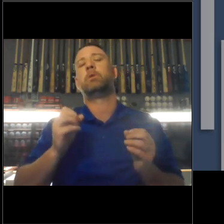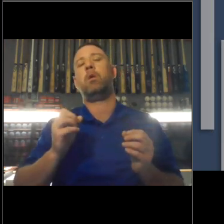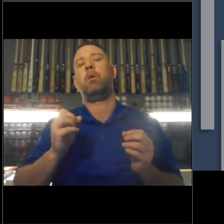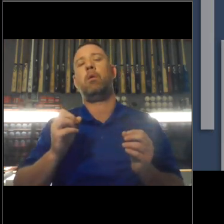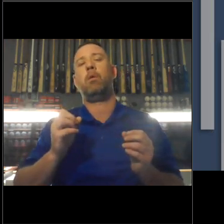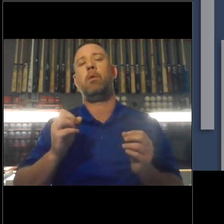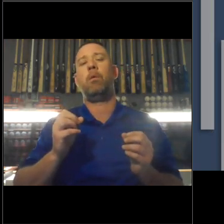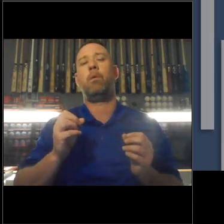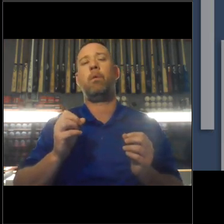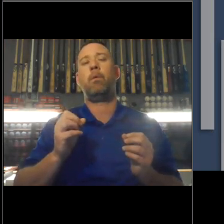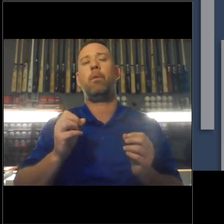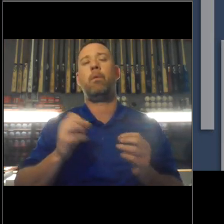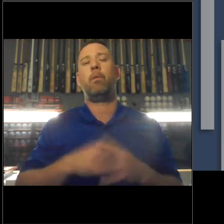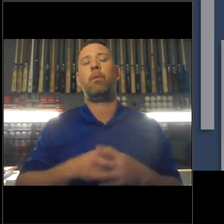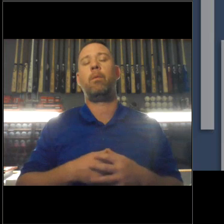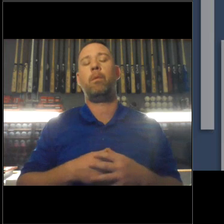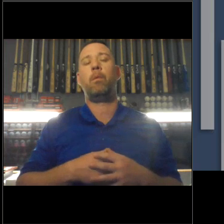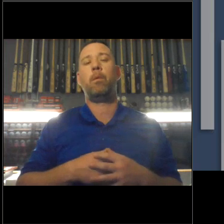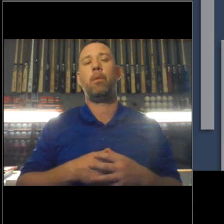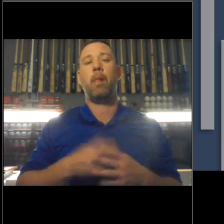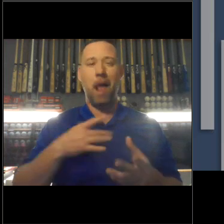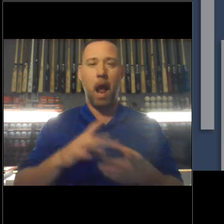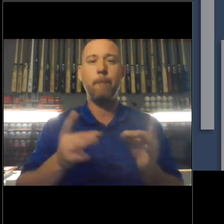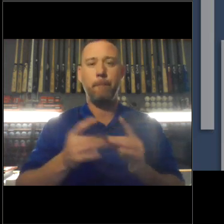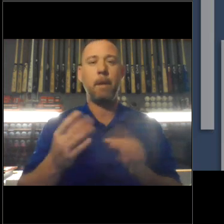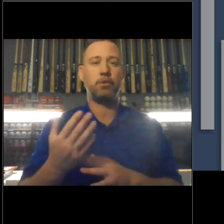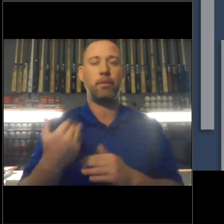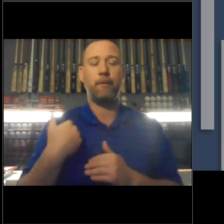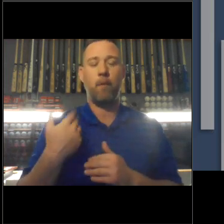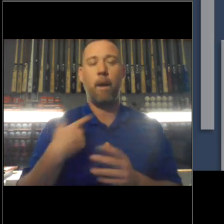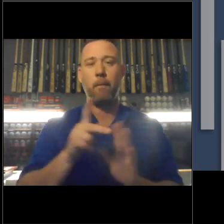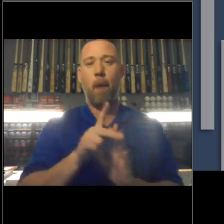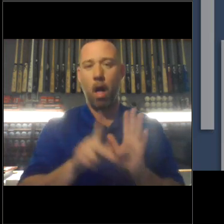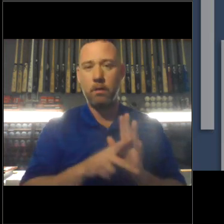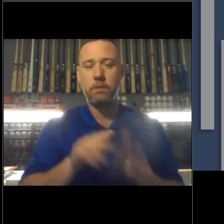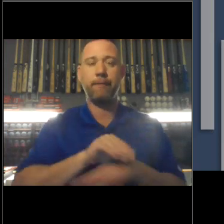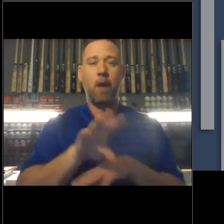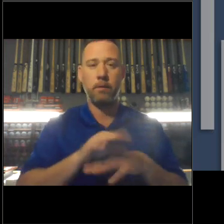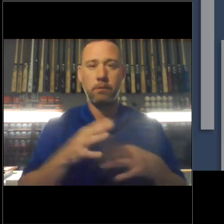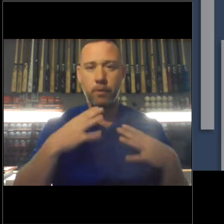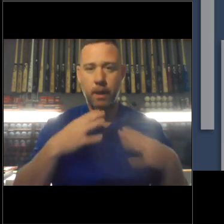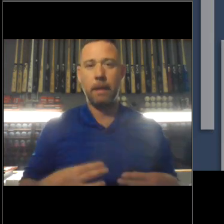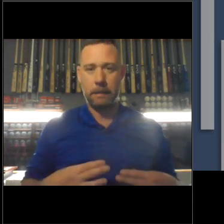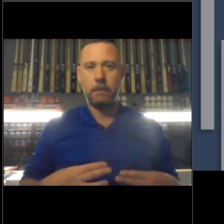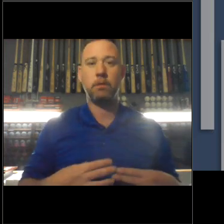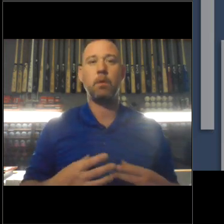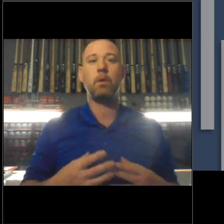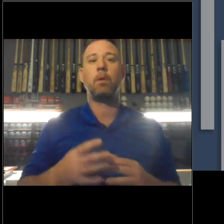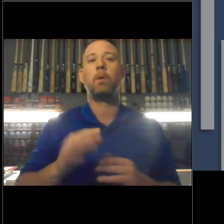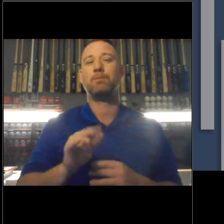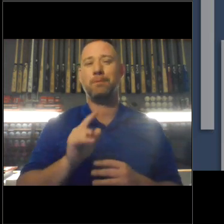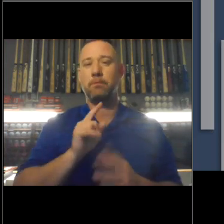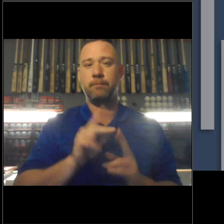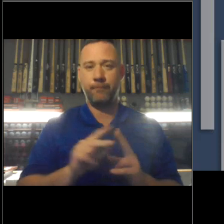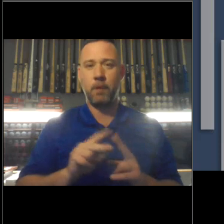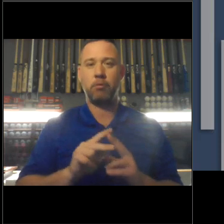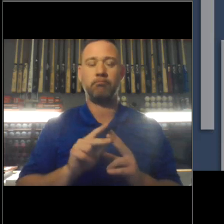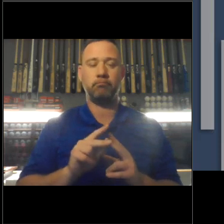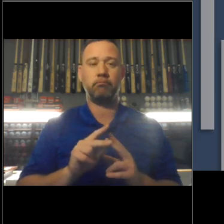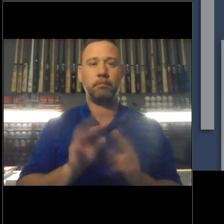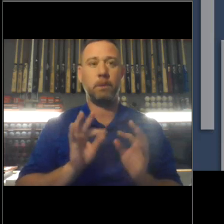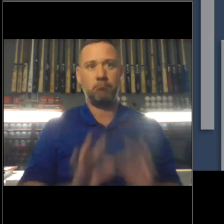And so as I mentioned before, we have our policy advisory committee, which was really instrumental in helping